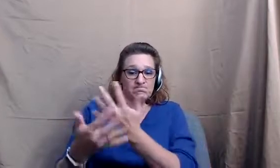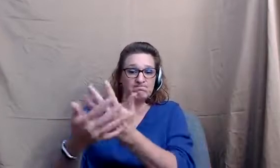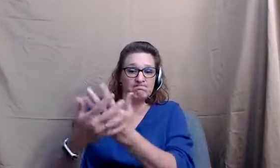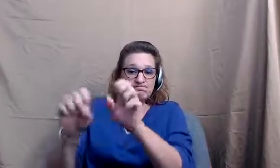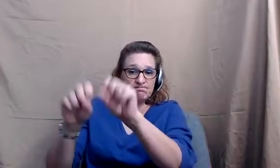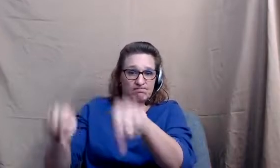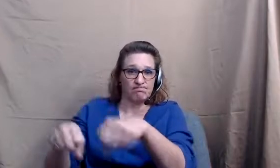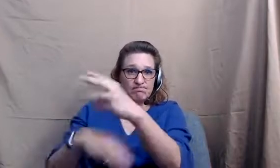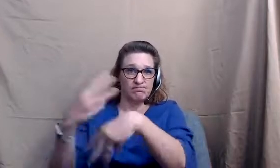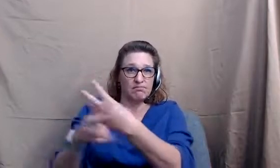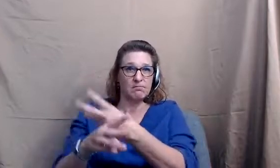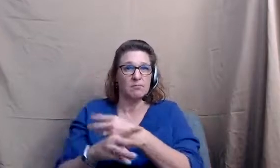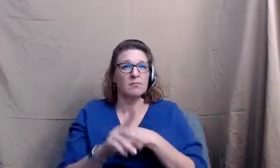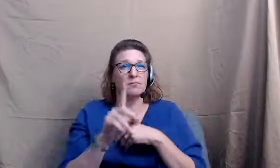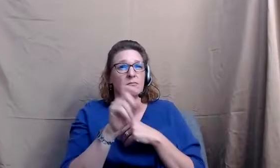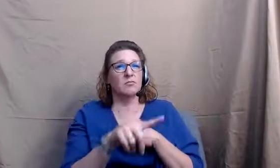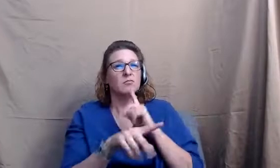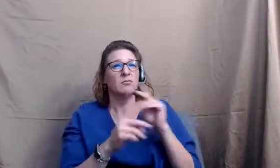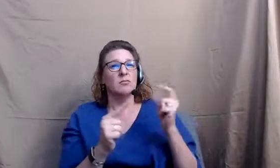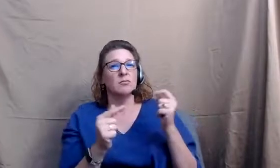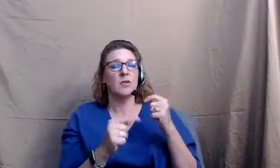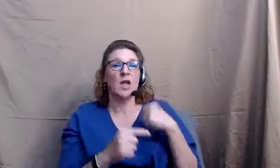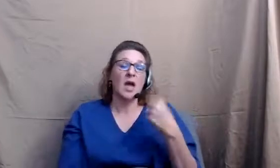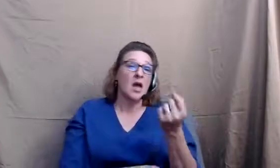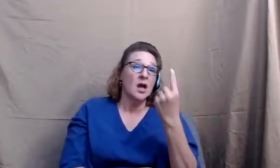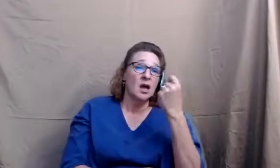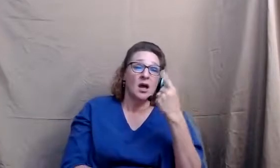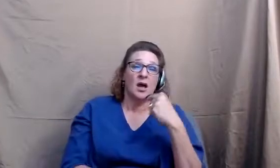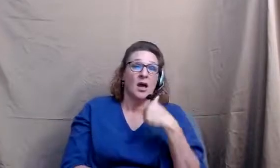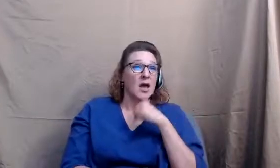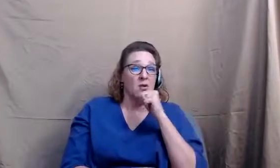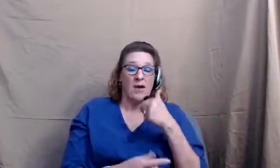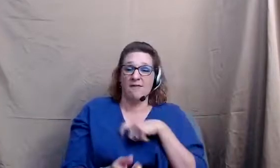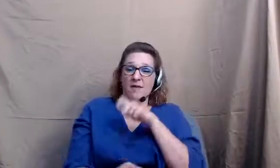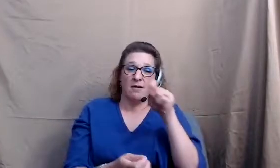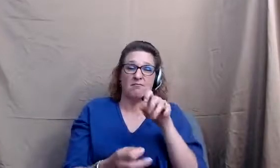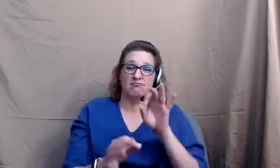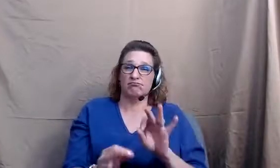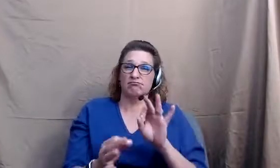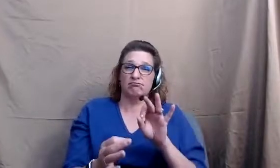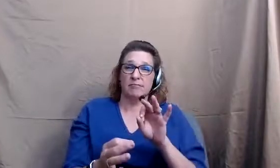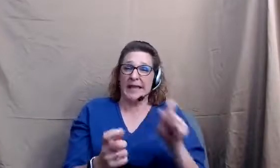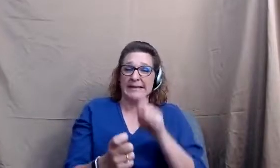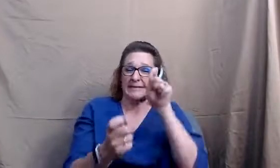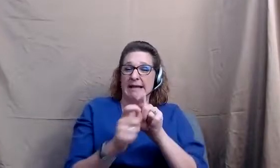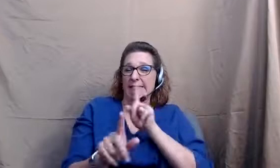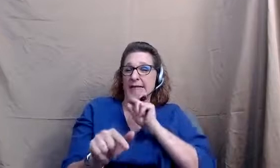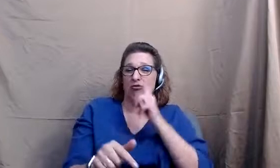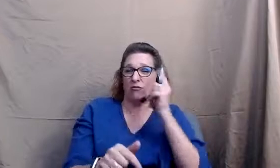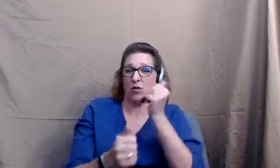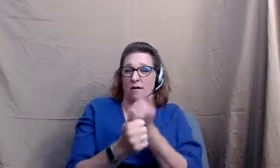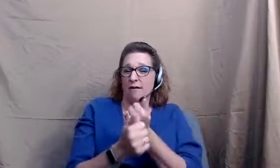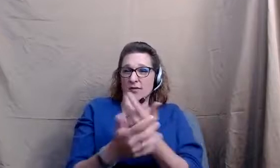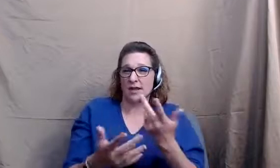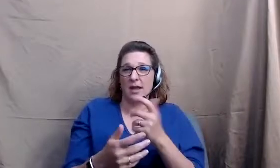Thank you. Lisa, I just want to say real quick, look, I don't have perfect answers for all of this stuff. It hasn't been invented